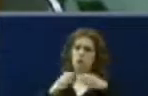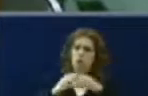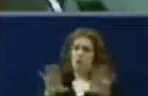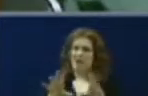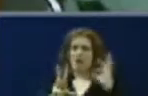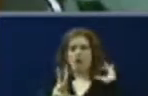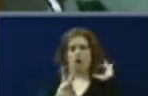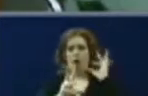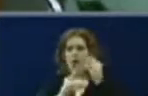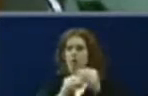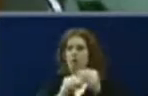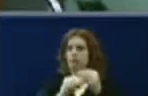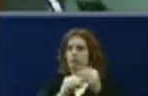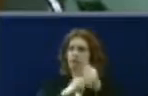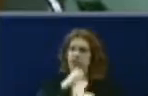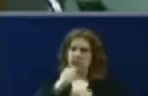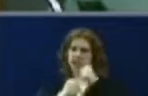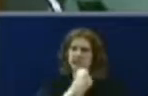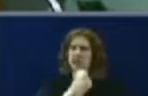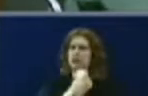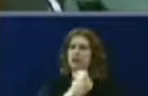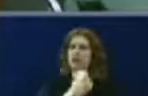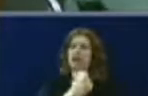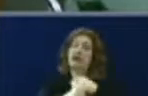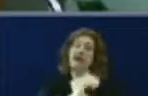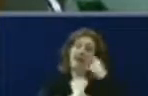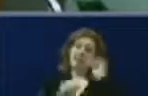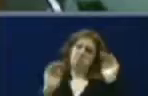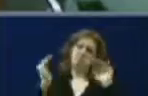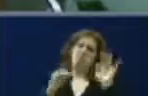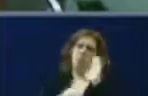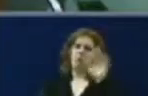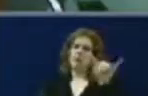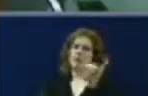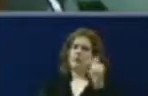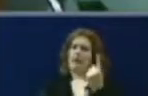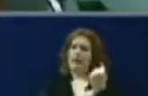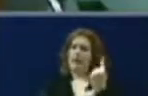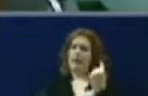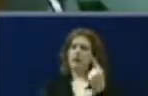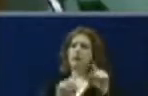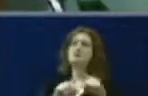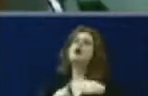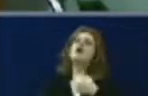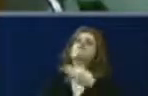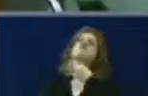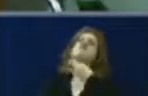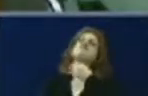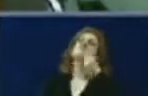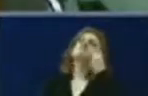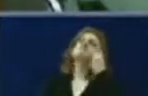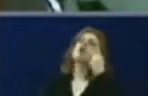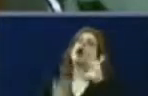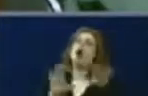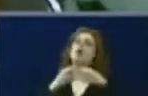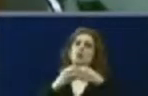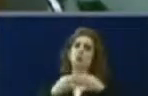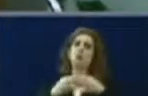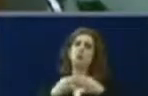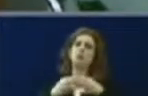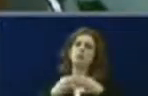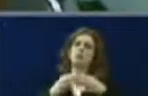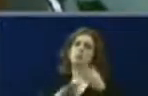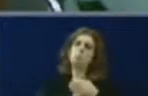year, and I would say it probably looks a lot like last year, but I would like to see how our groups progressed this